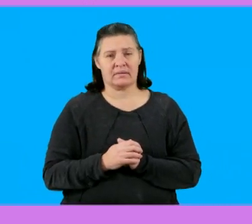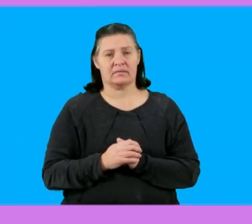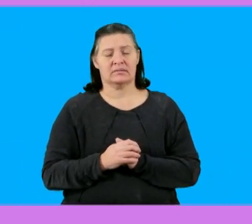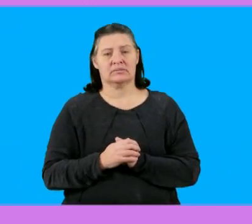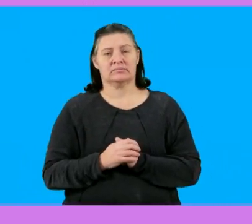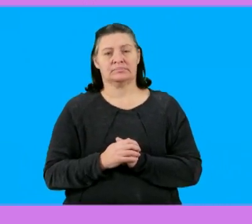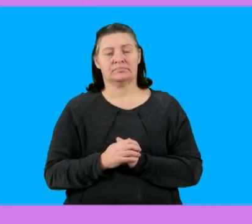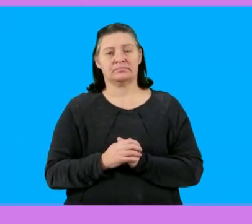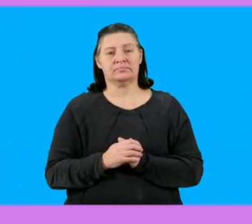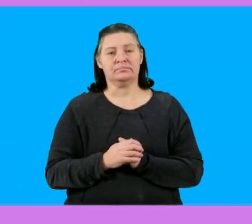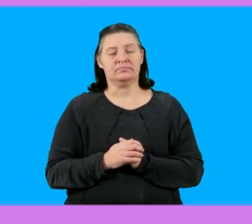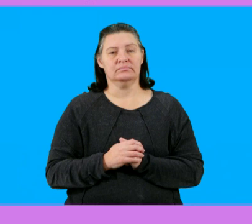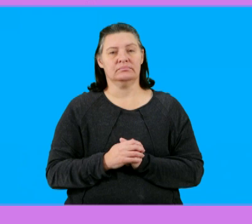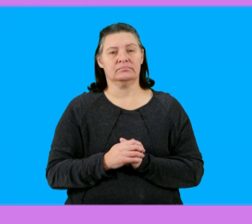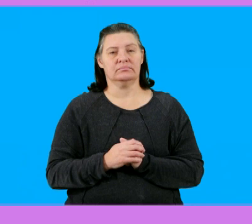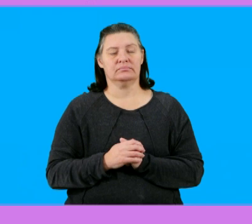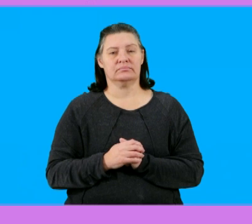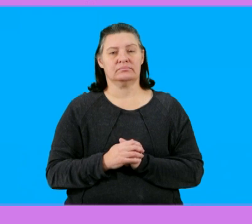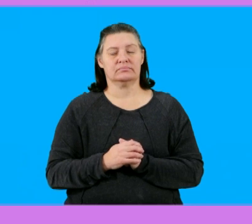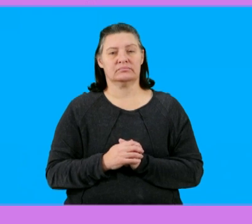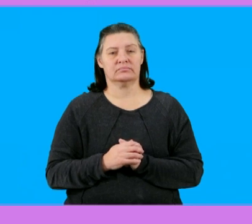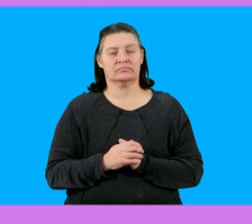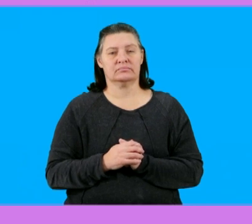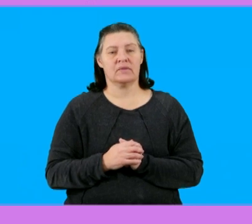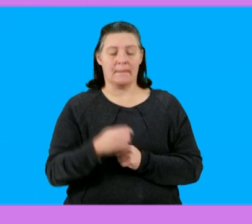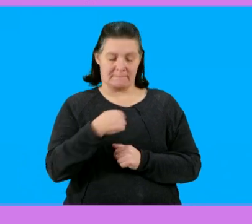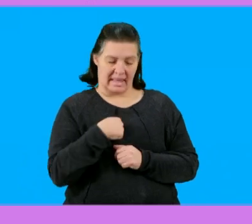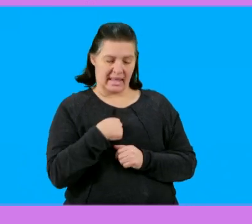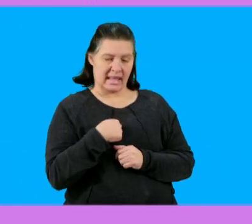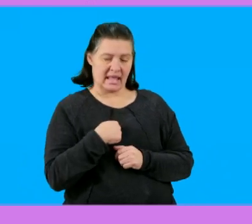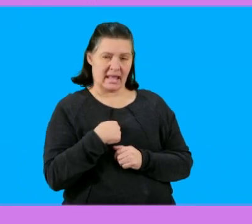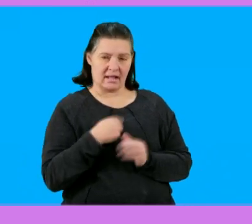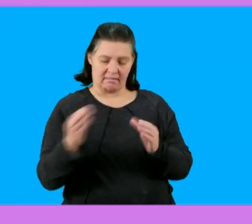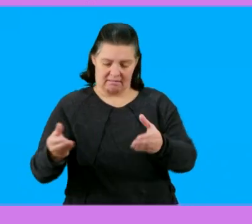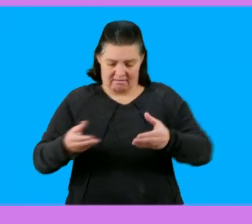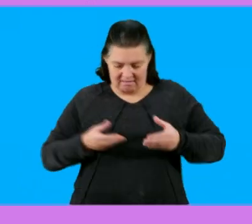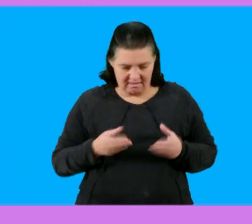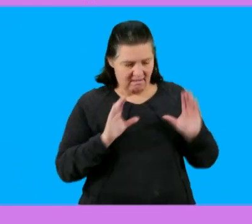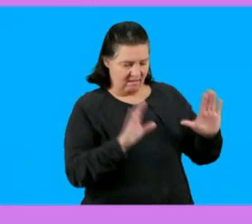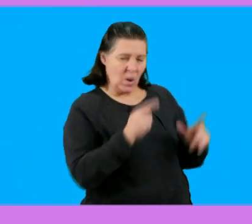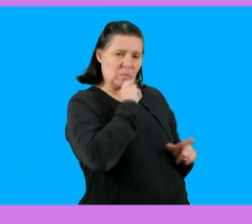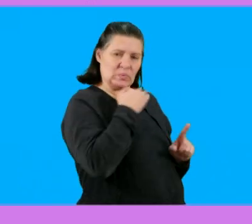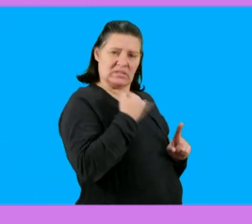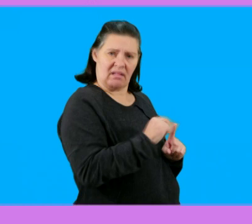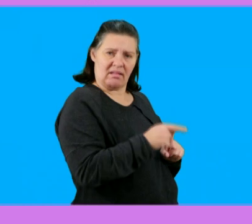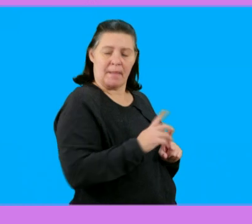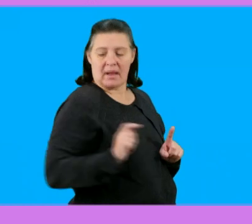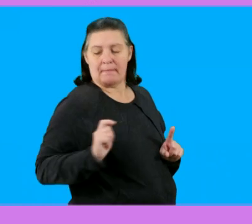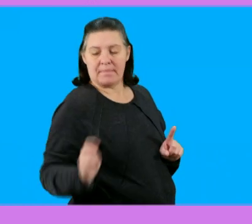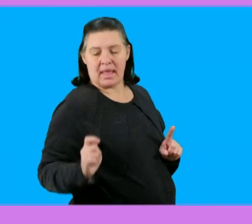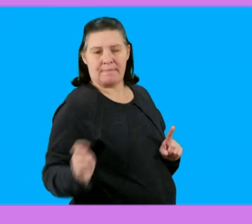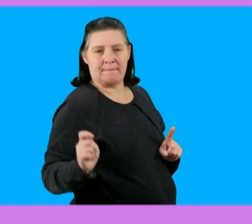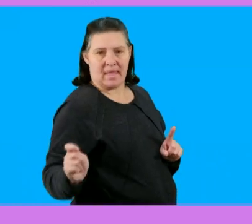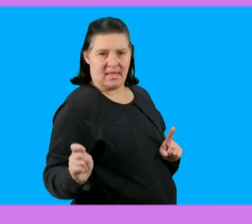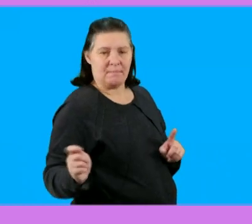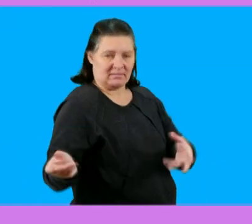You pay your monthly installments while you are using these products, right? So there we